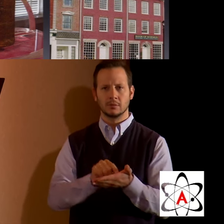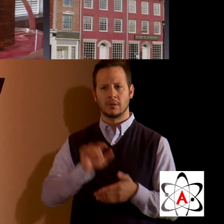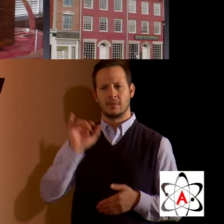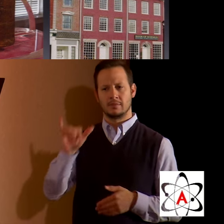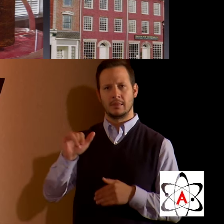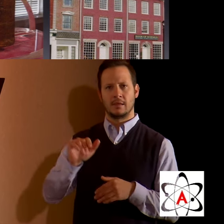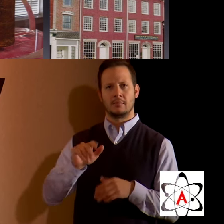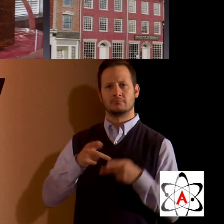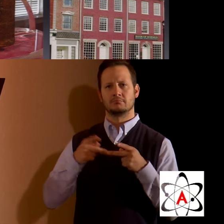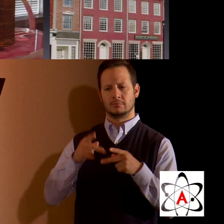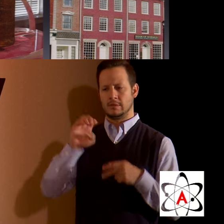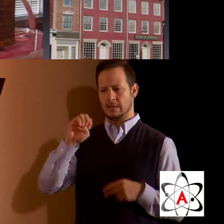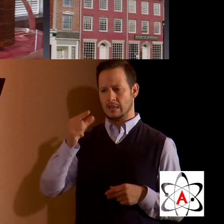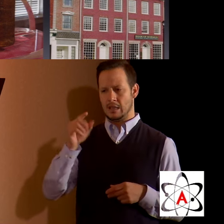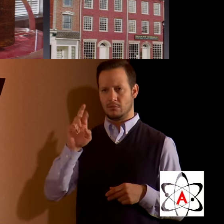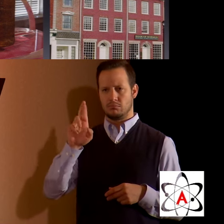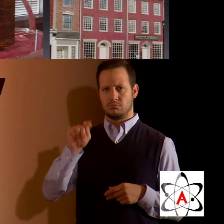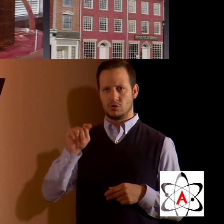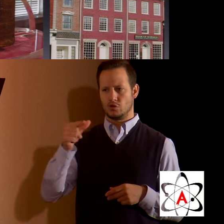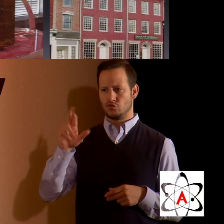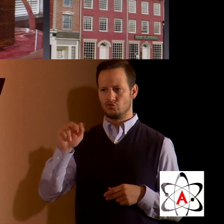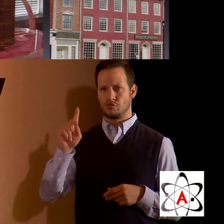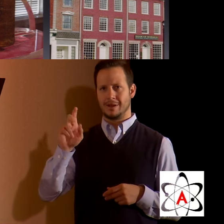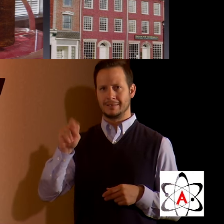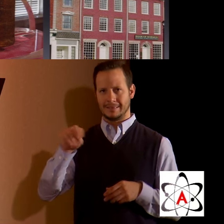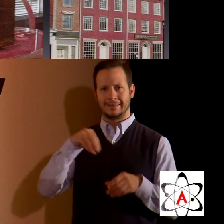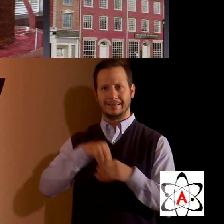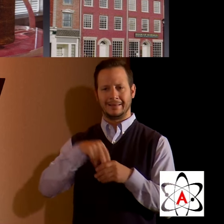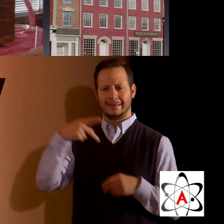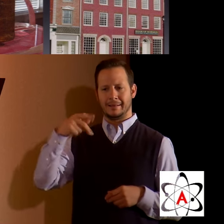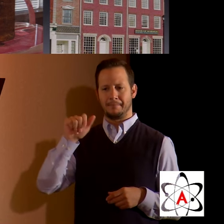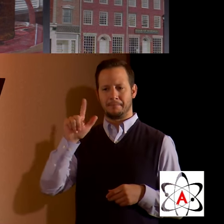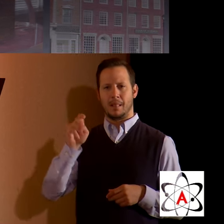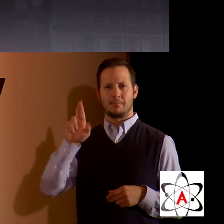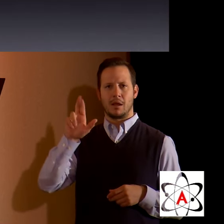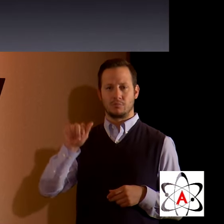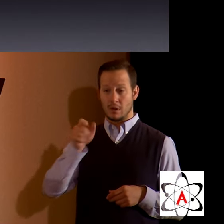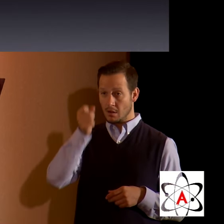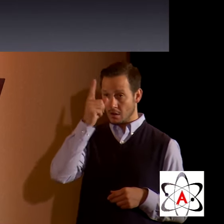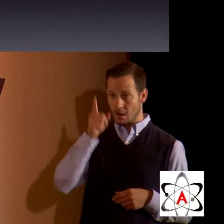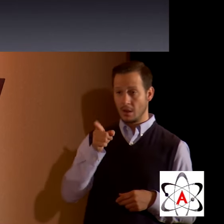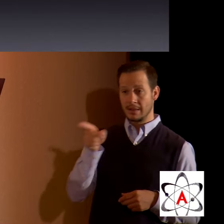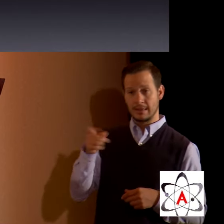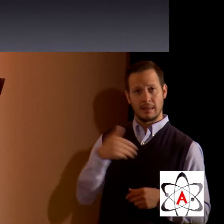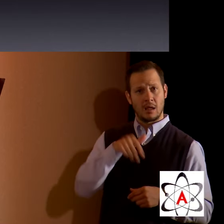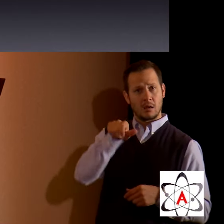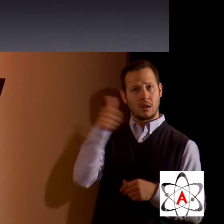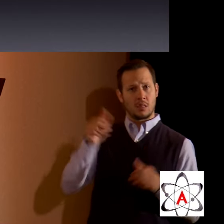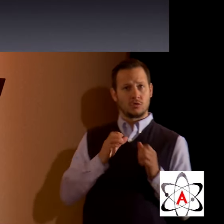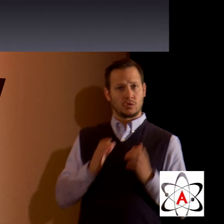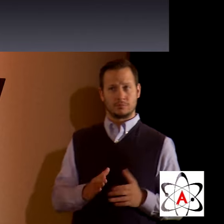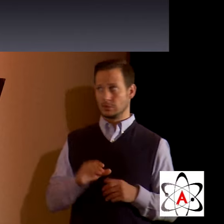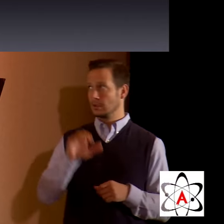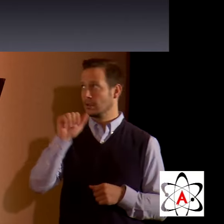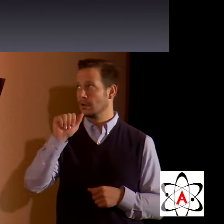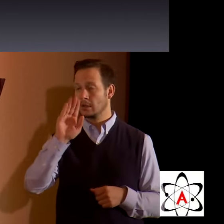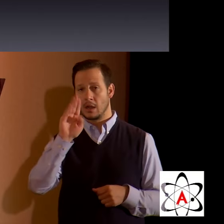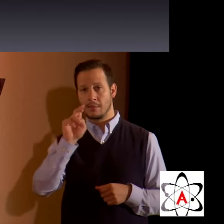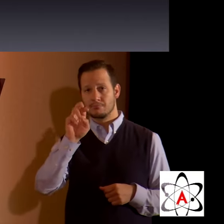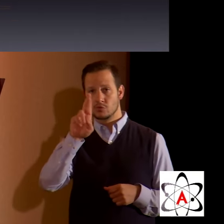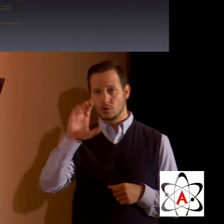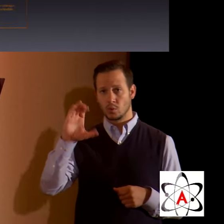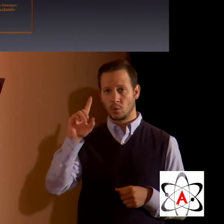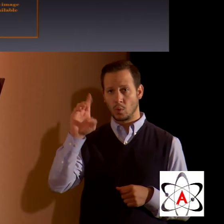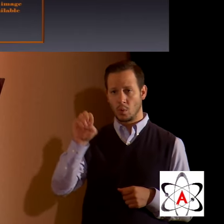of Egbert Grandin in Palmyra. Grandin had other customers, notably Abner Cole, a